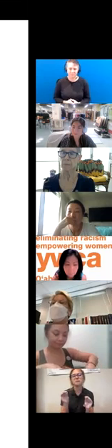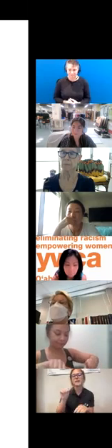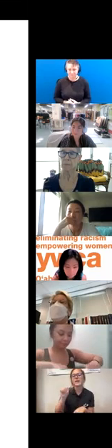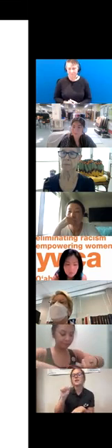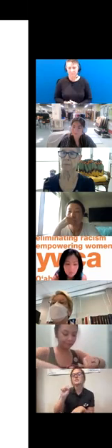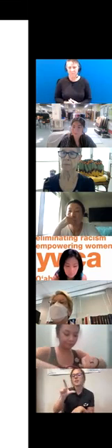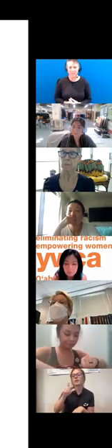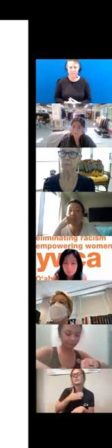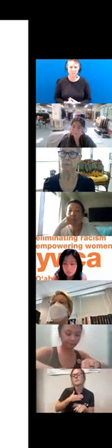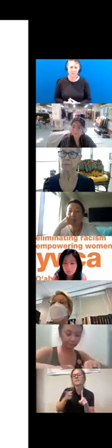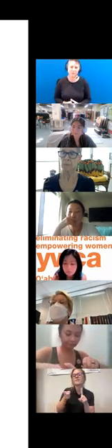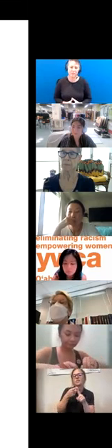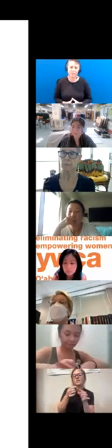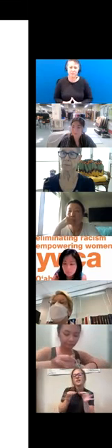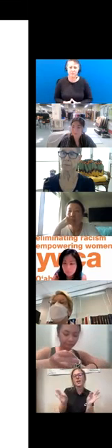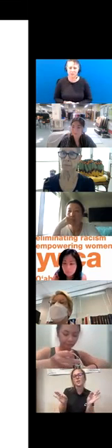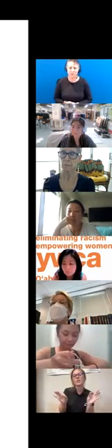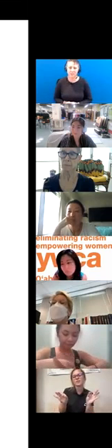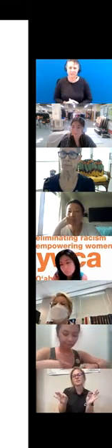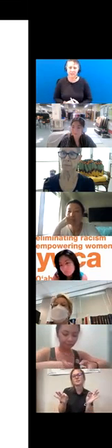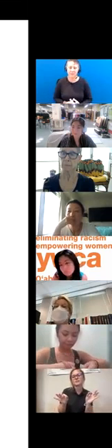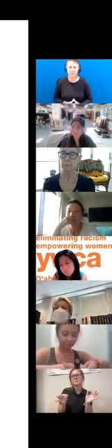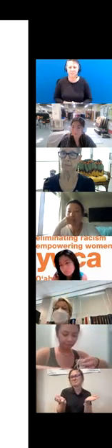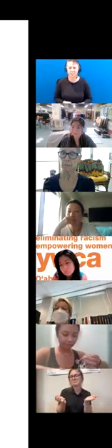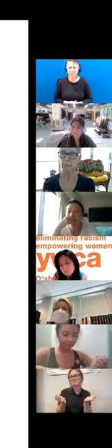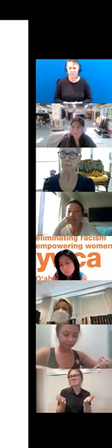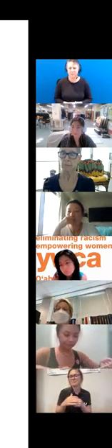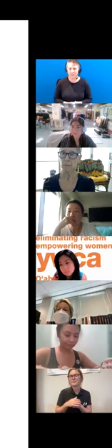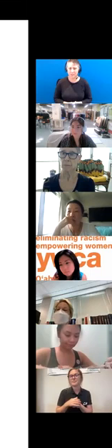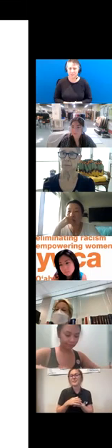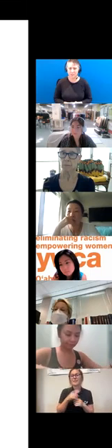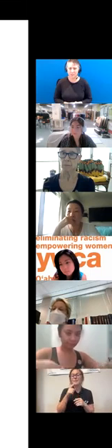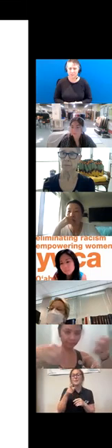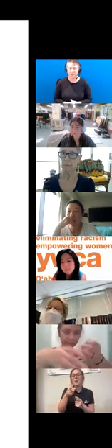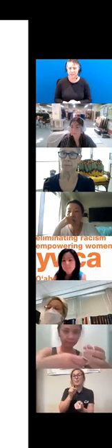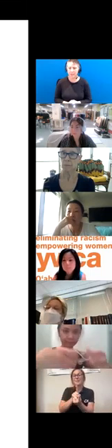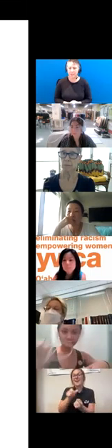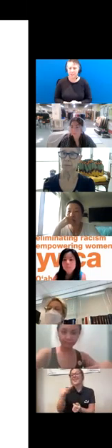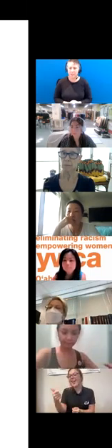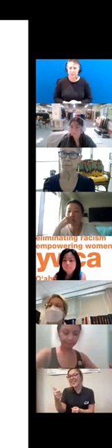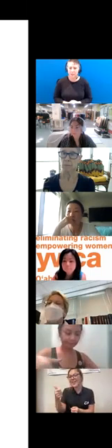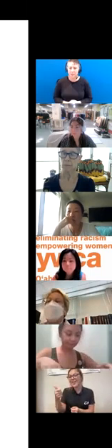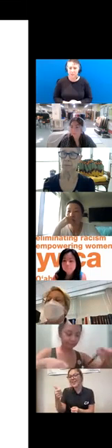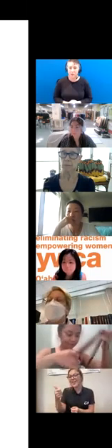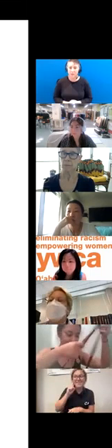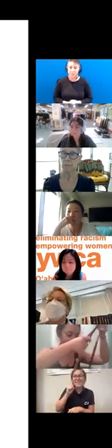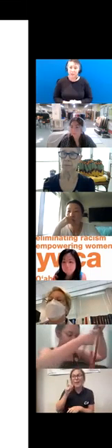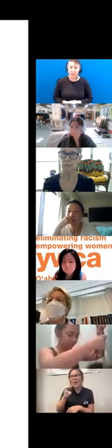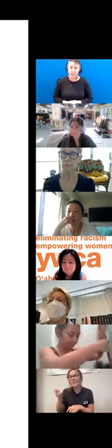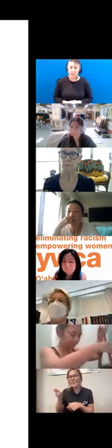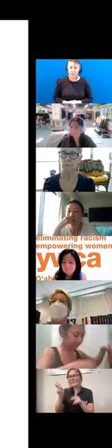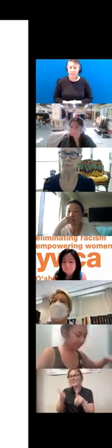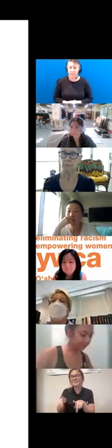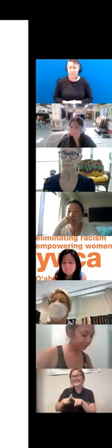voice. I don't use my voice. I use American Sign Language because that's my first language to communicate. Mm-hmm. So when I